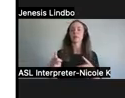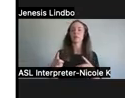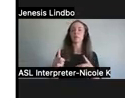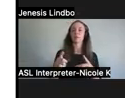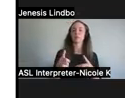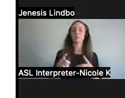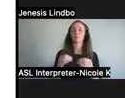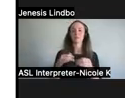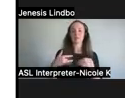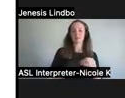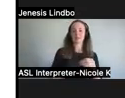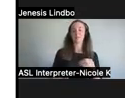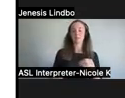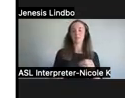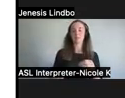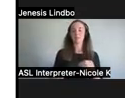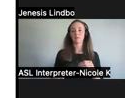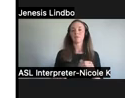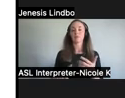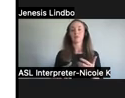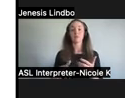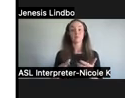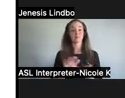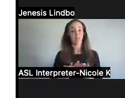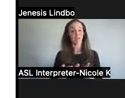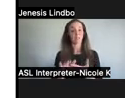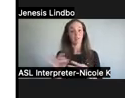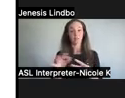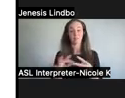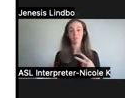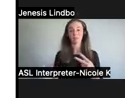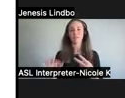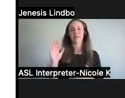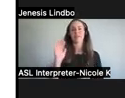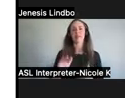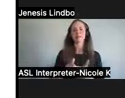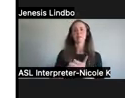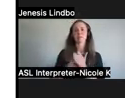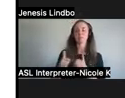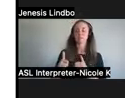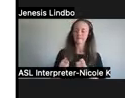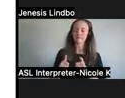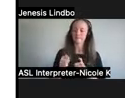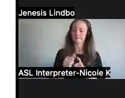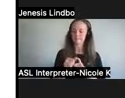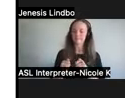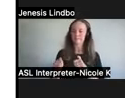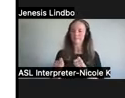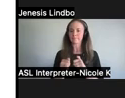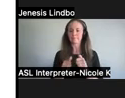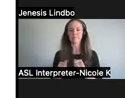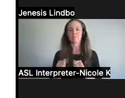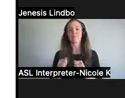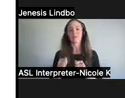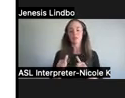in their fingers who fatigues really easily, this is a great option because it decreases the amount of force they need to press the buttons and also move